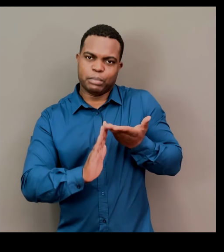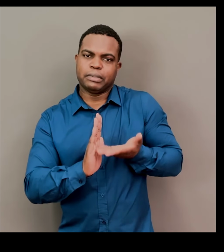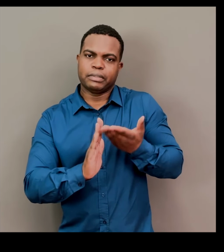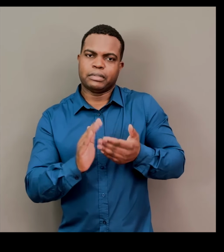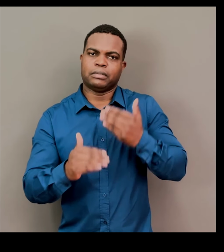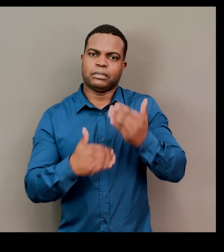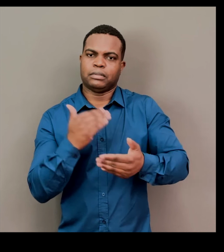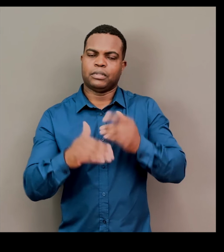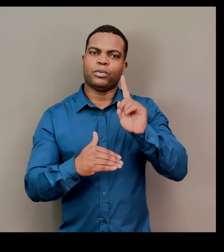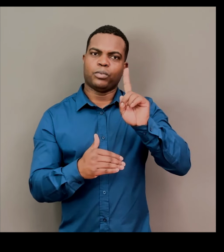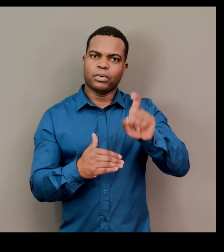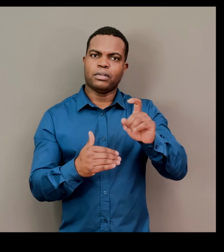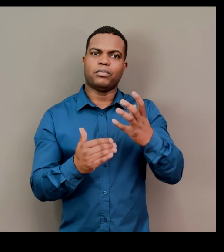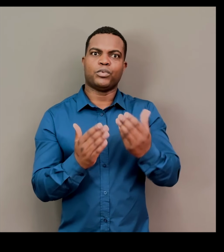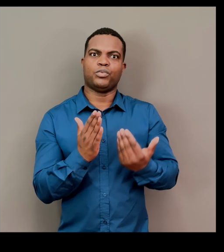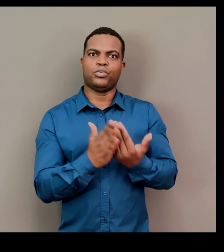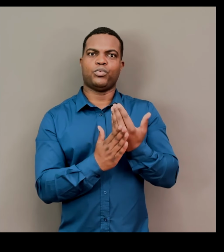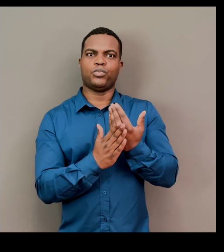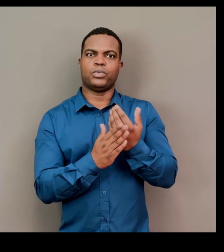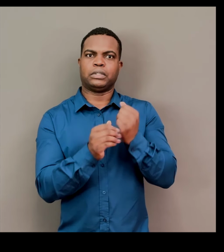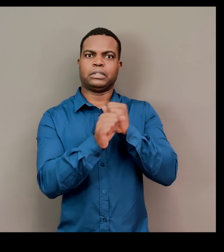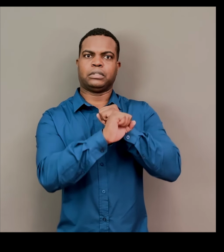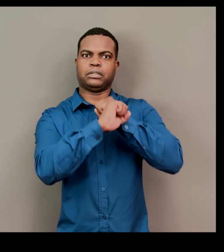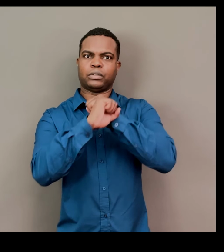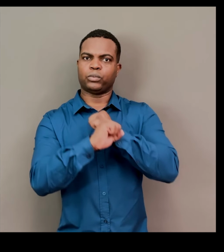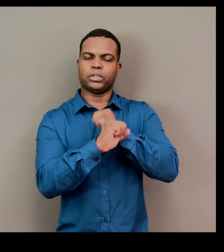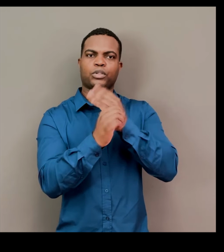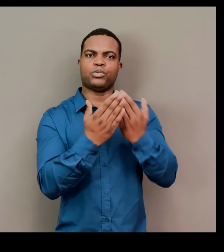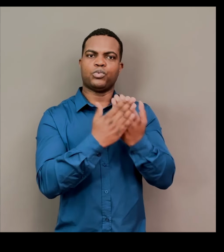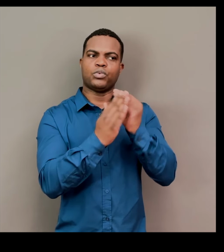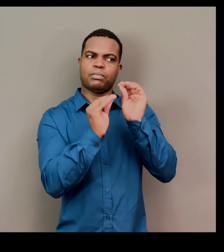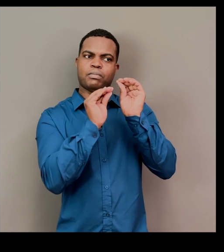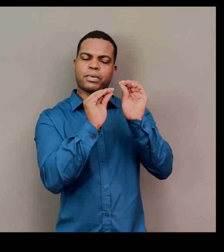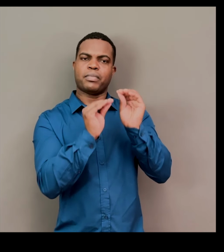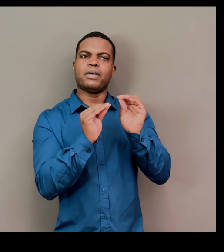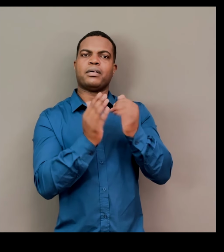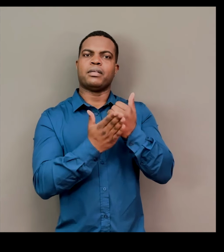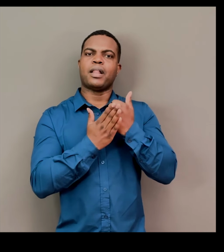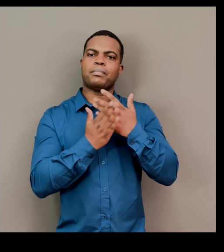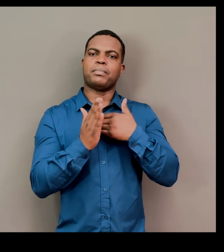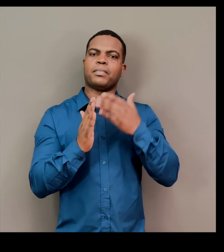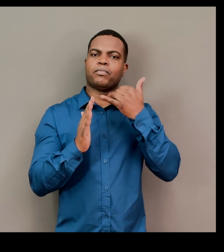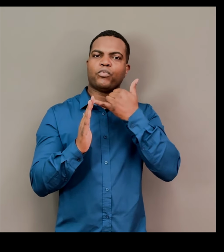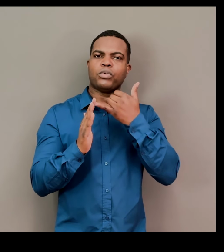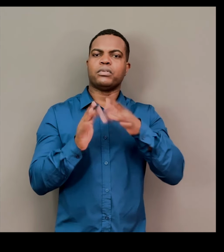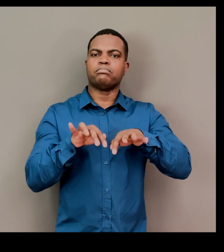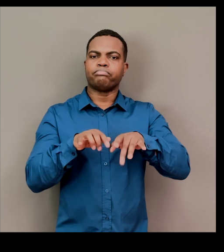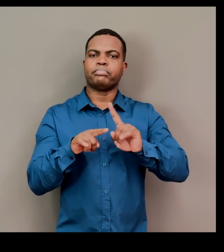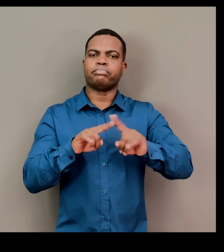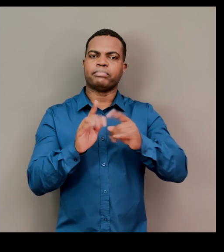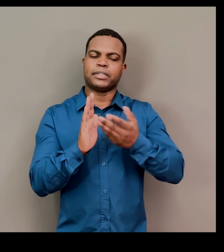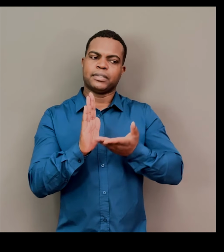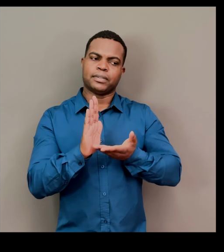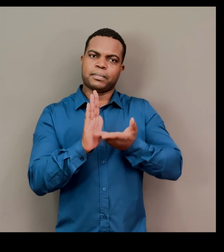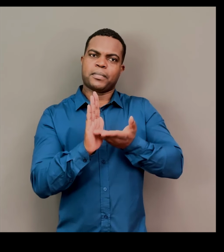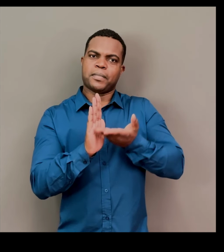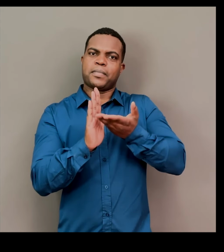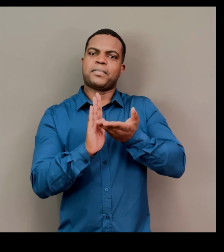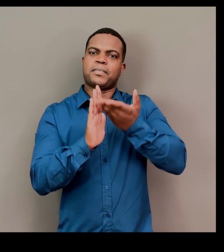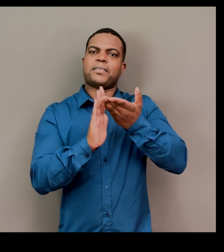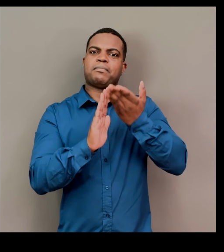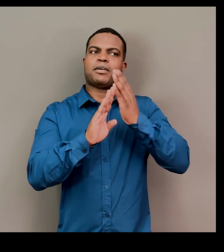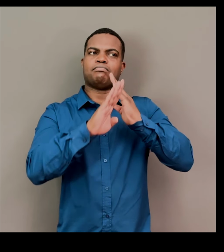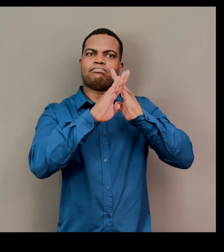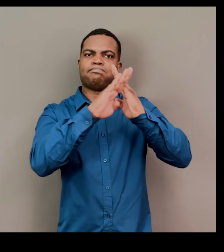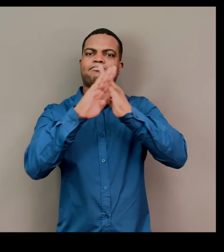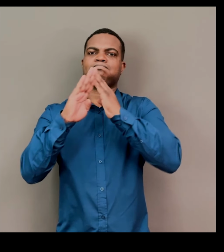your computer, phone, or tablet. So you can protect yourself actually from these types of cyber attacks by